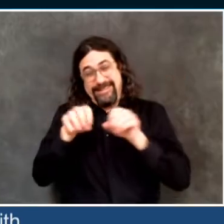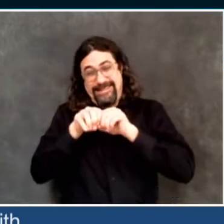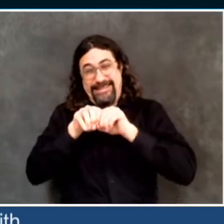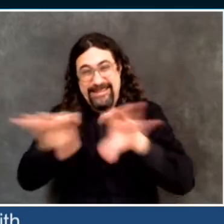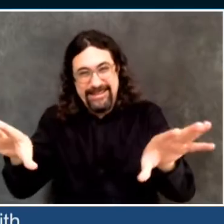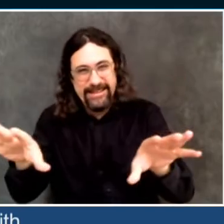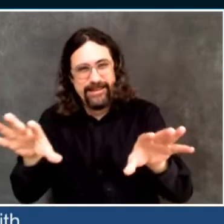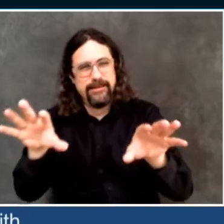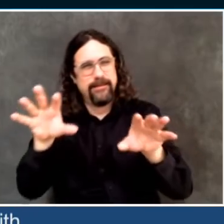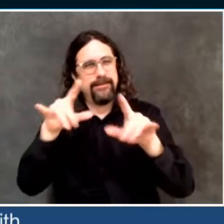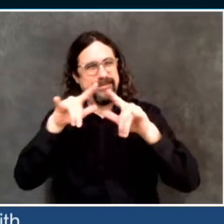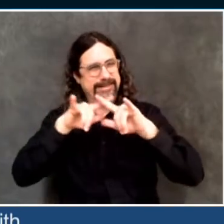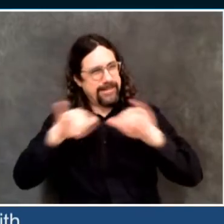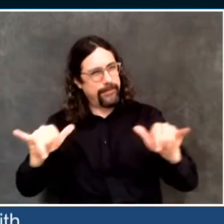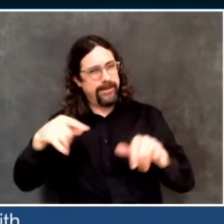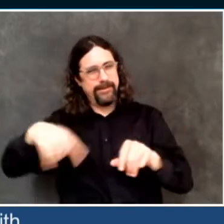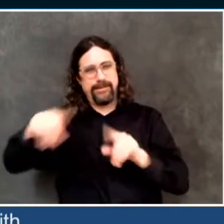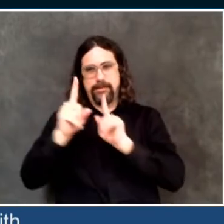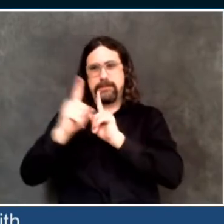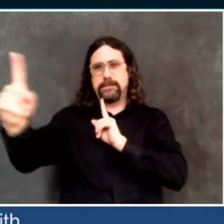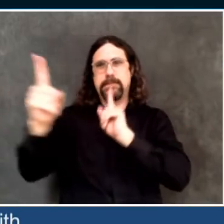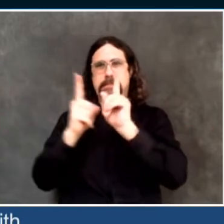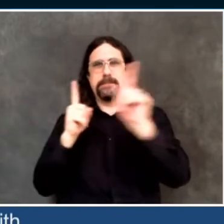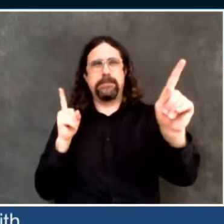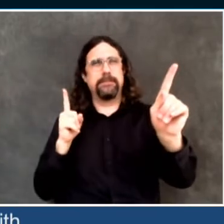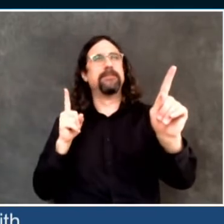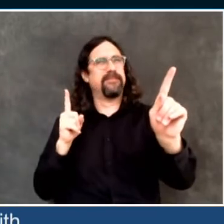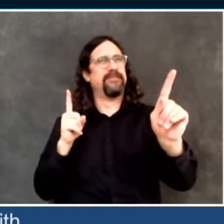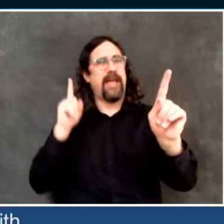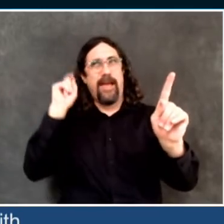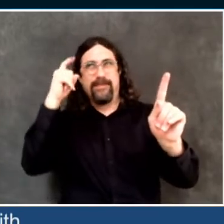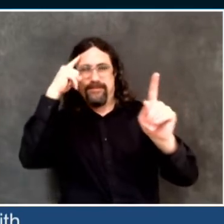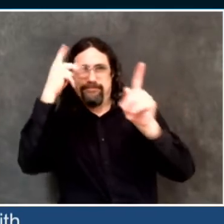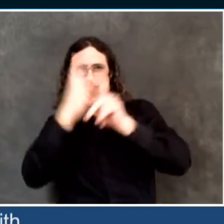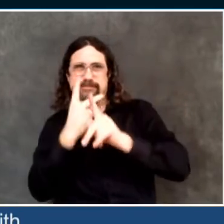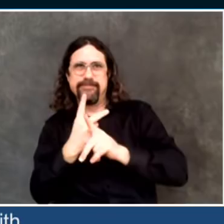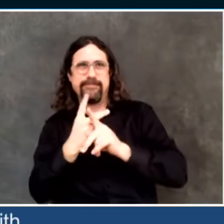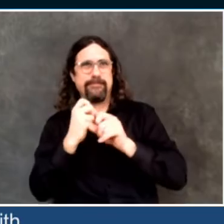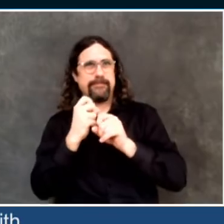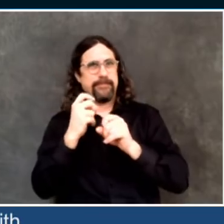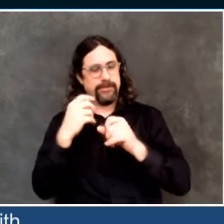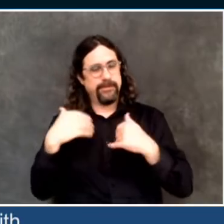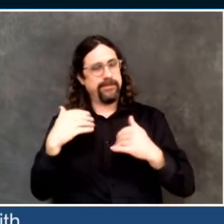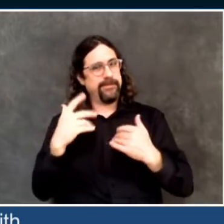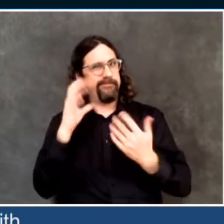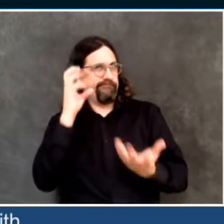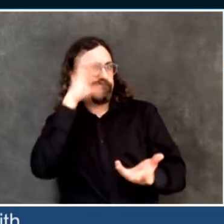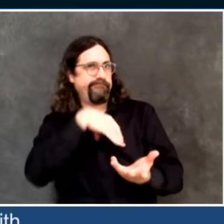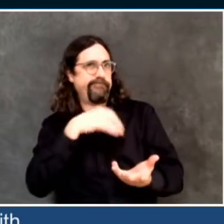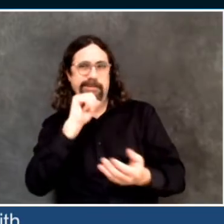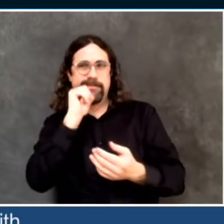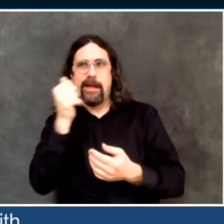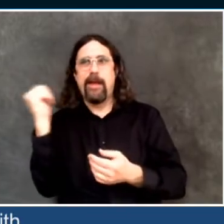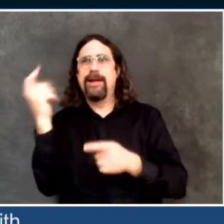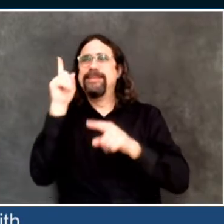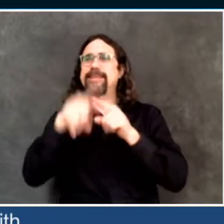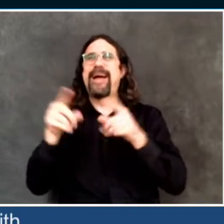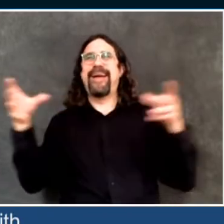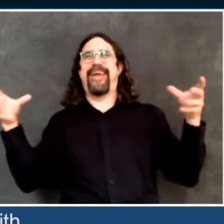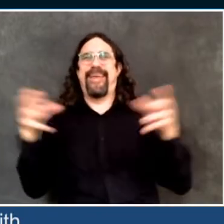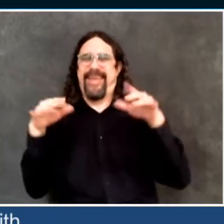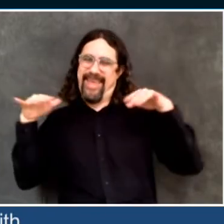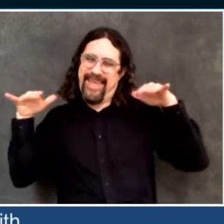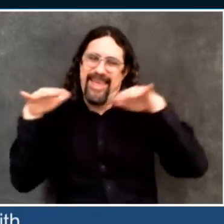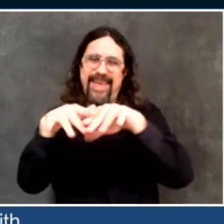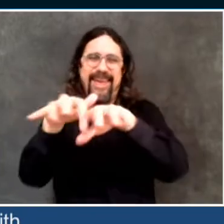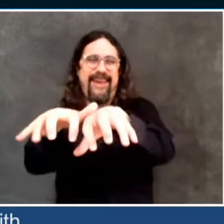Clearly, those healthcare workers will need to have proper protection, and that has to be absolutely secured for this plan to work,